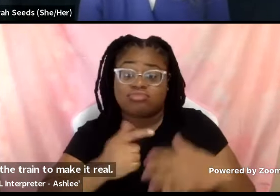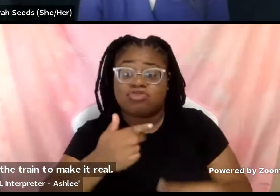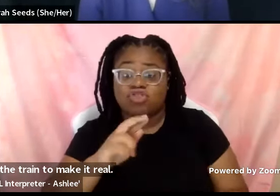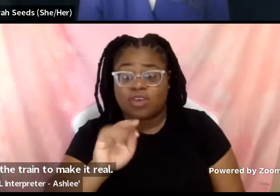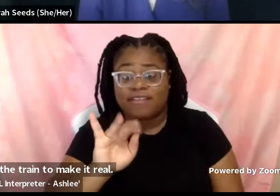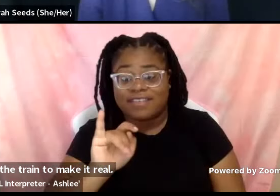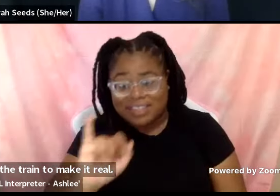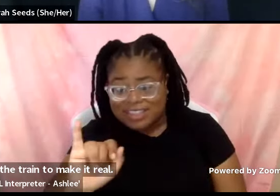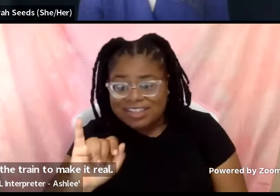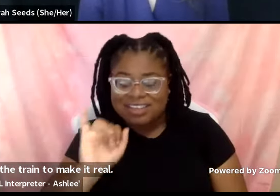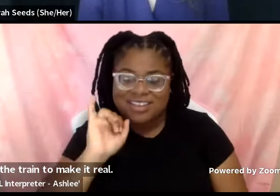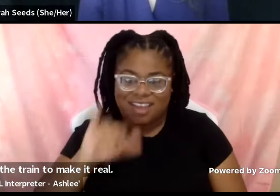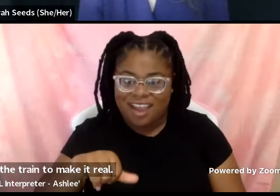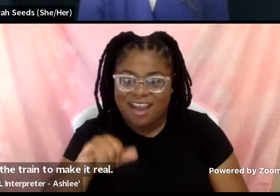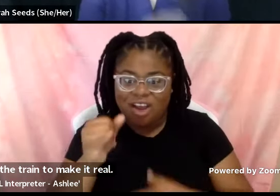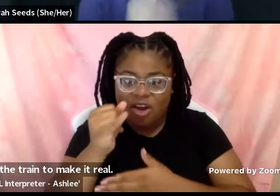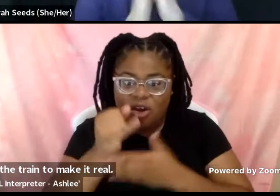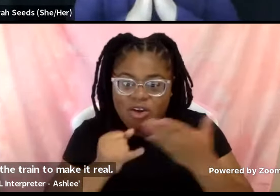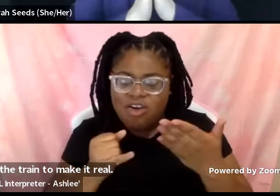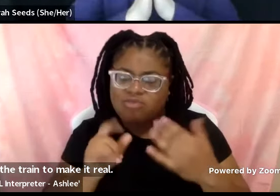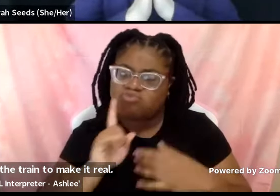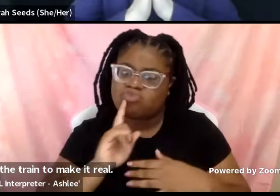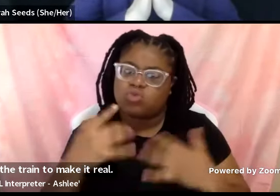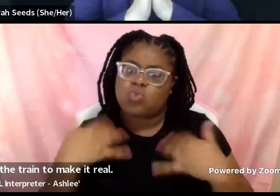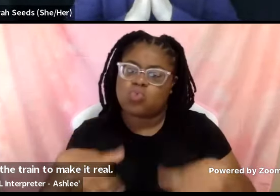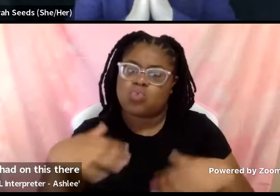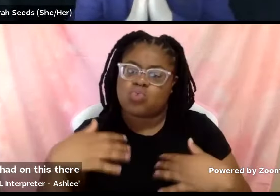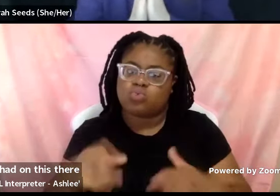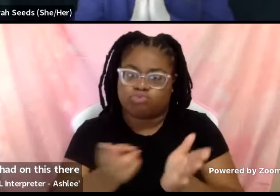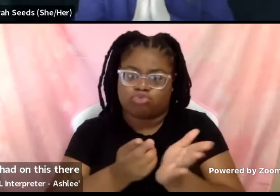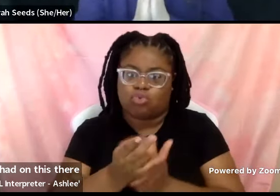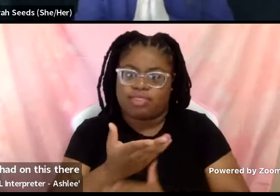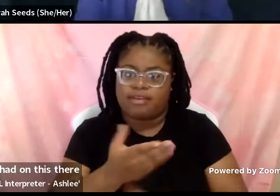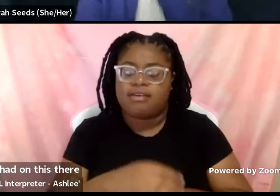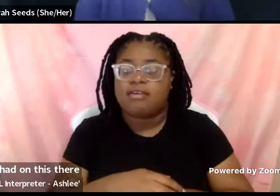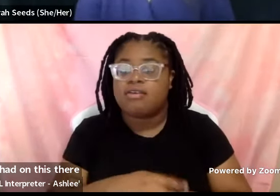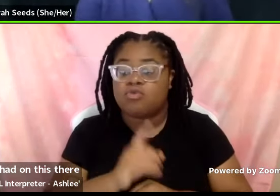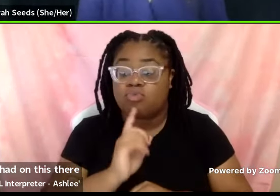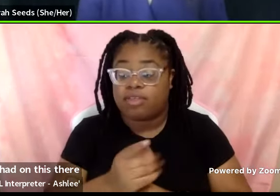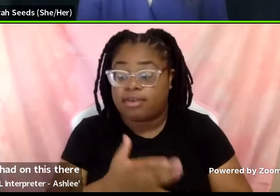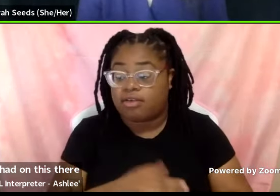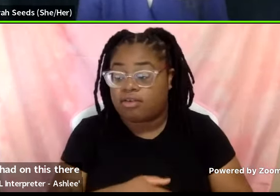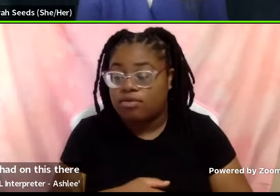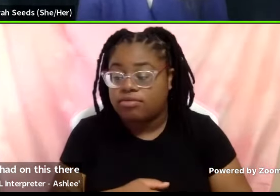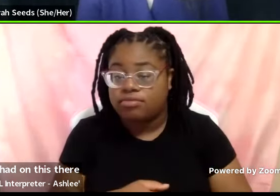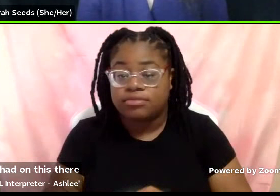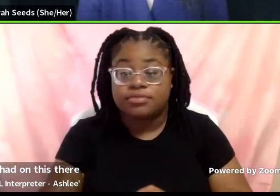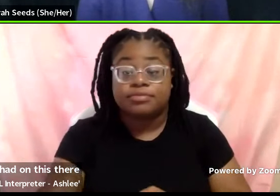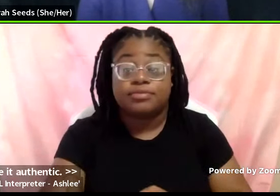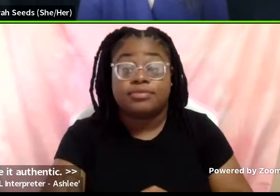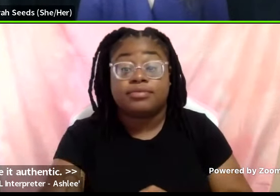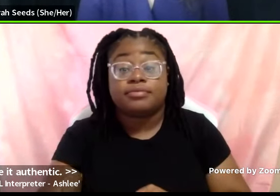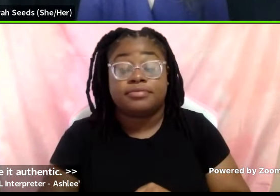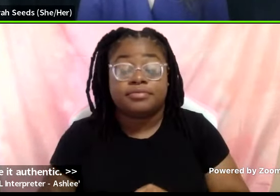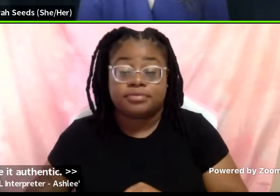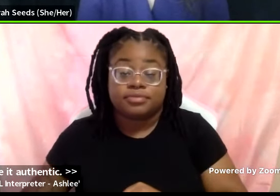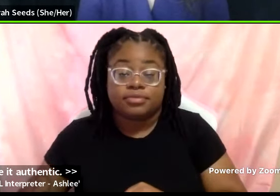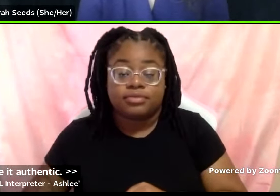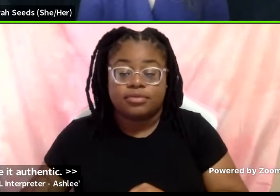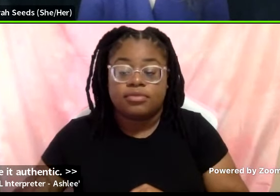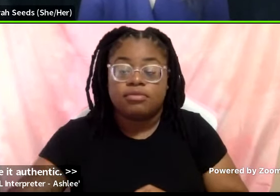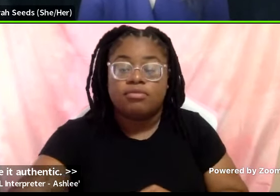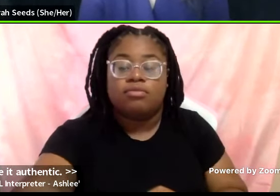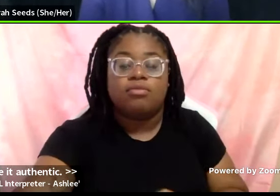that street art made it super authentic, but were there any other things? Right. Because I'm very pop art. I'm very